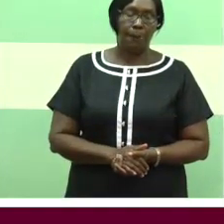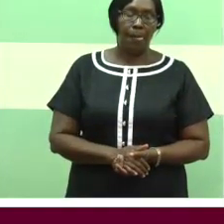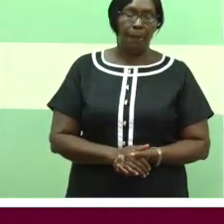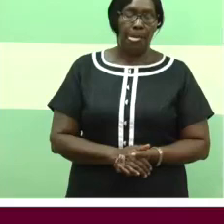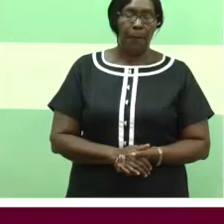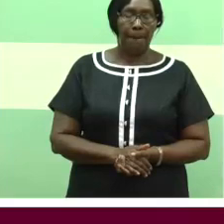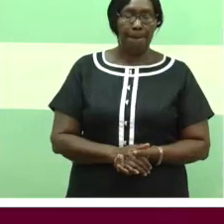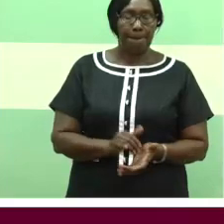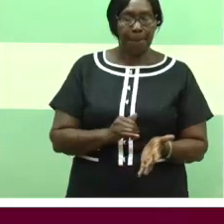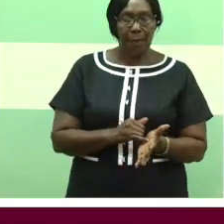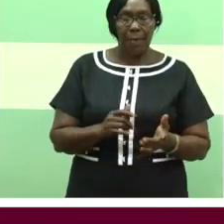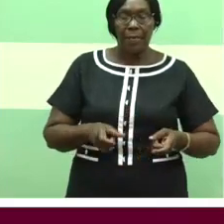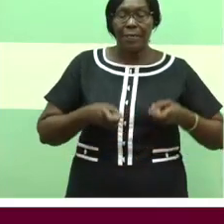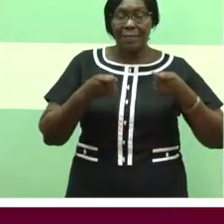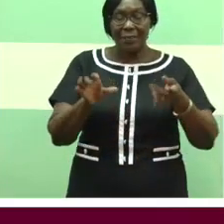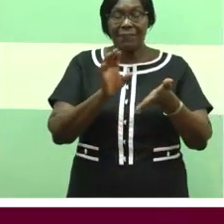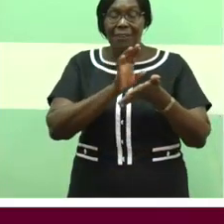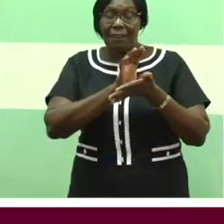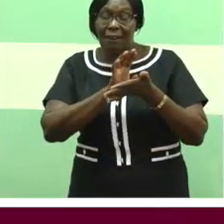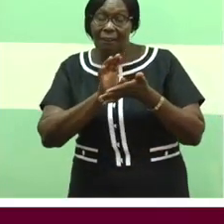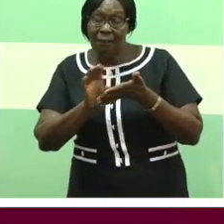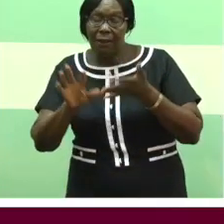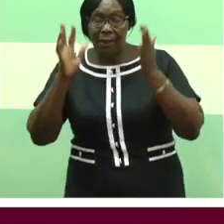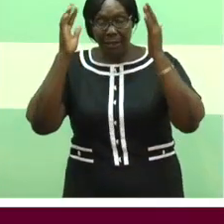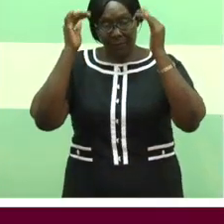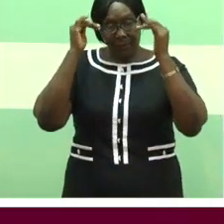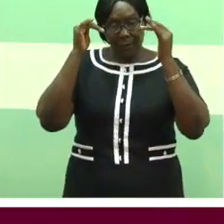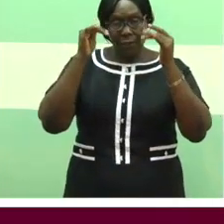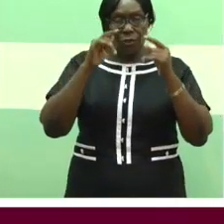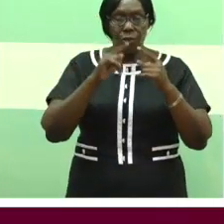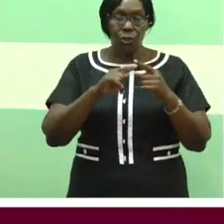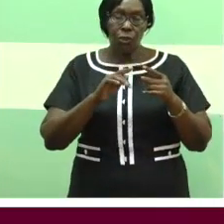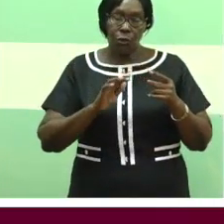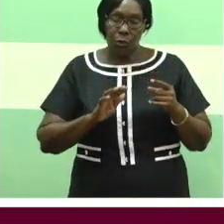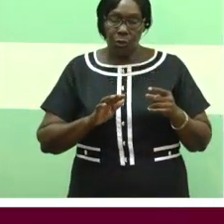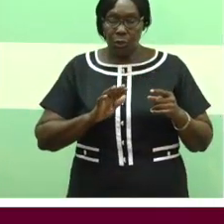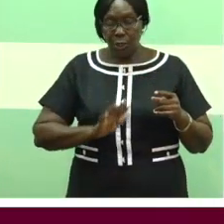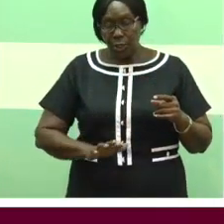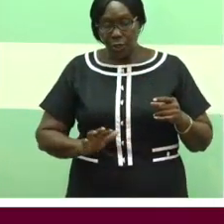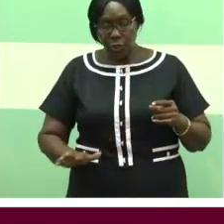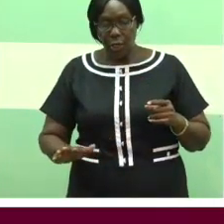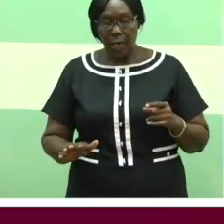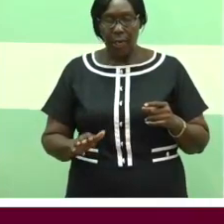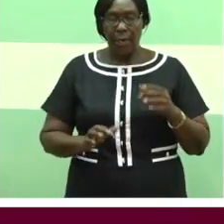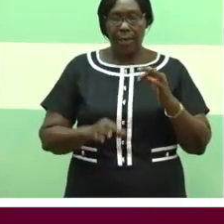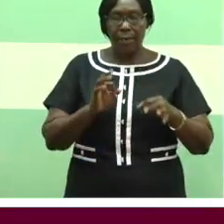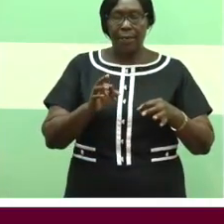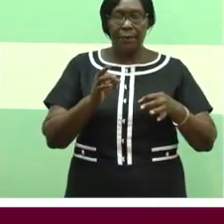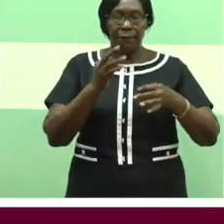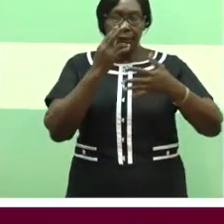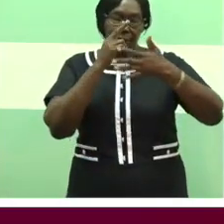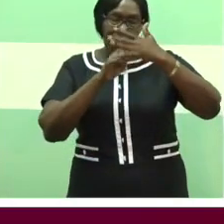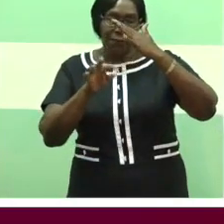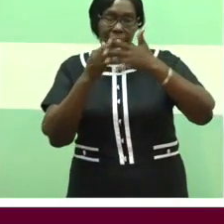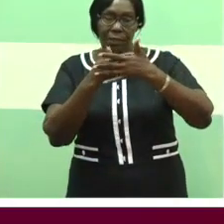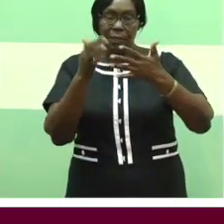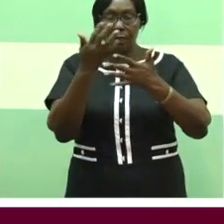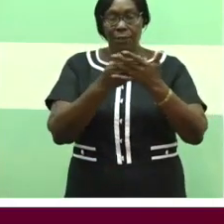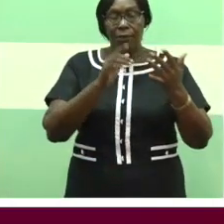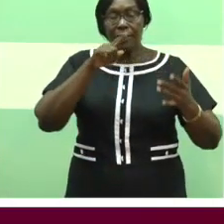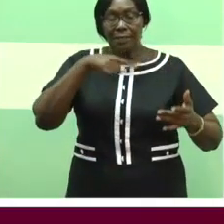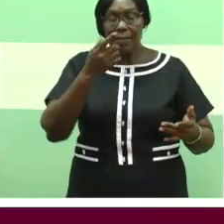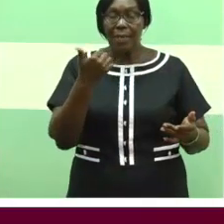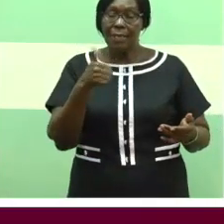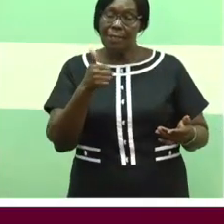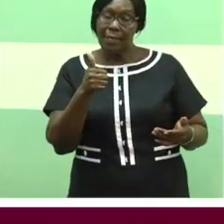It gives clear expectation to the student. So if it is that the visual schedule tells us at 10 o'clock,